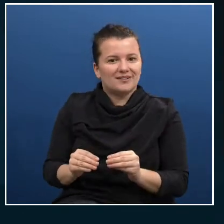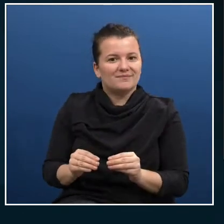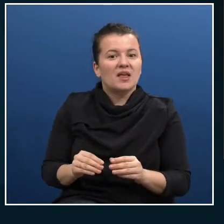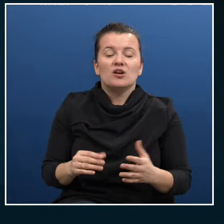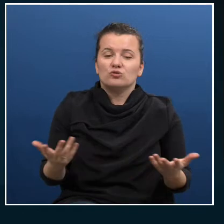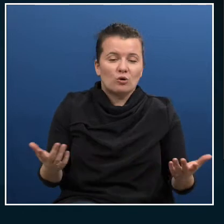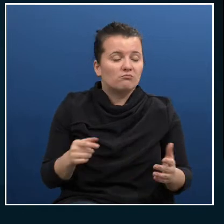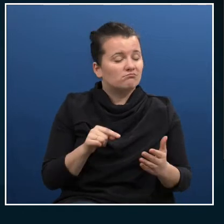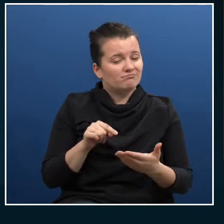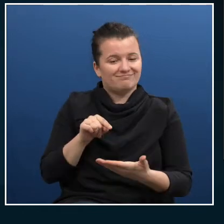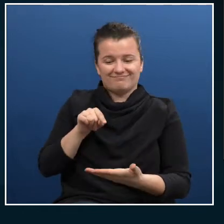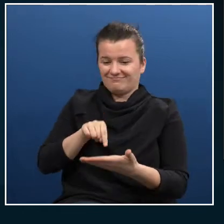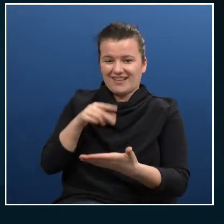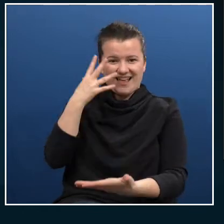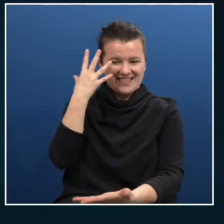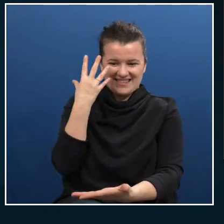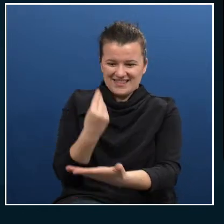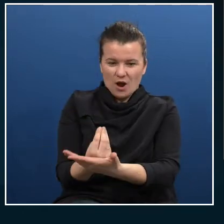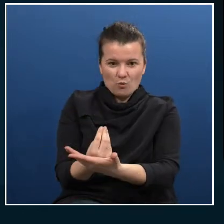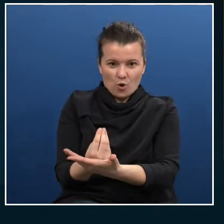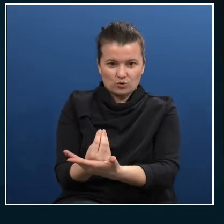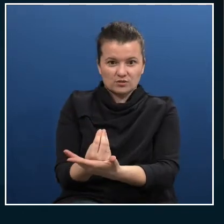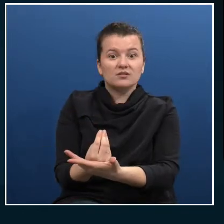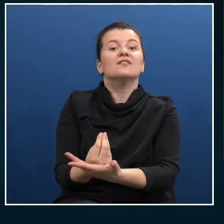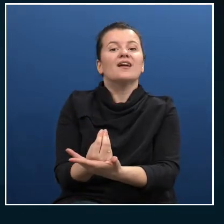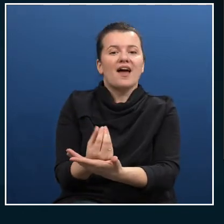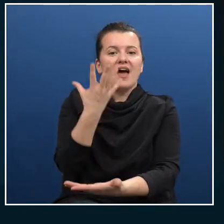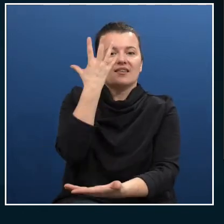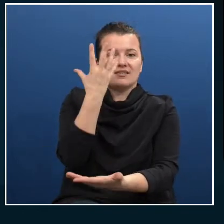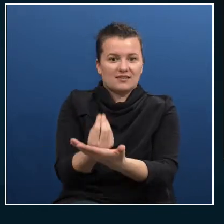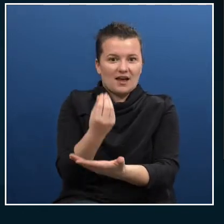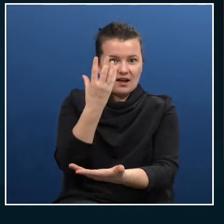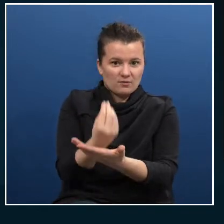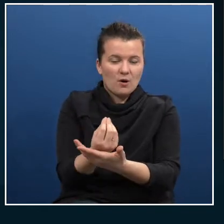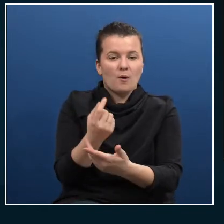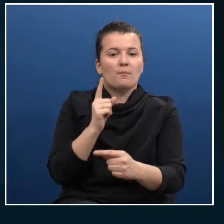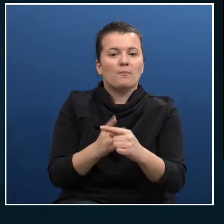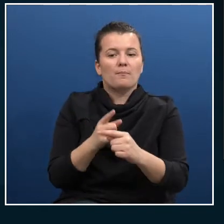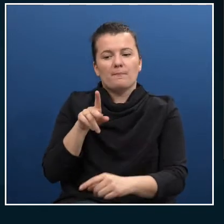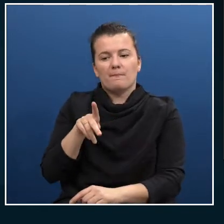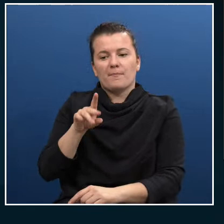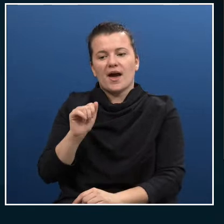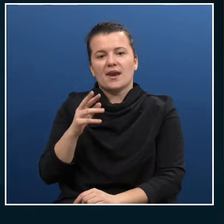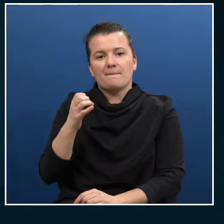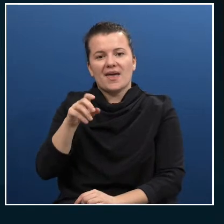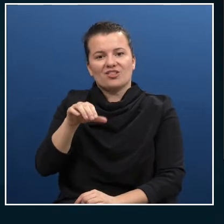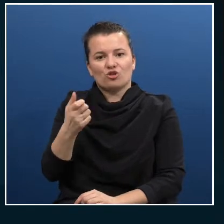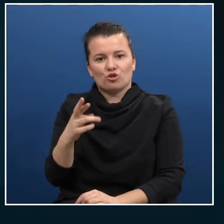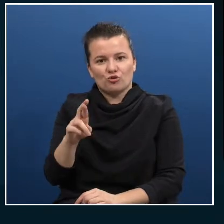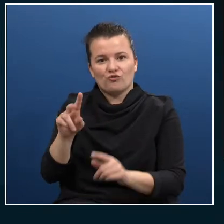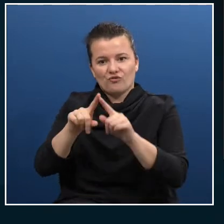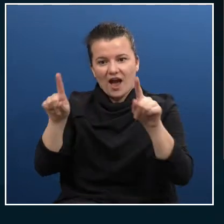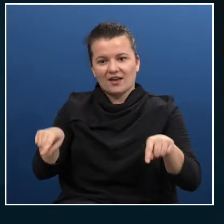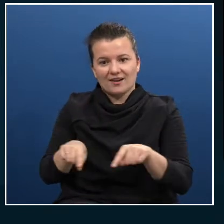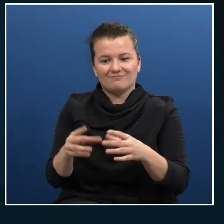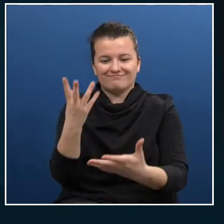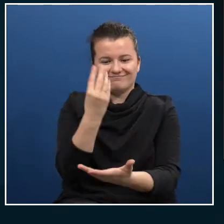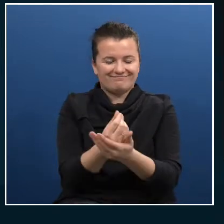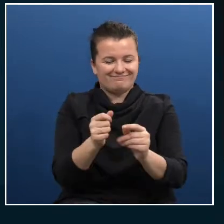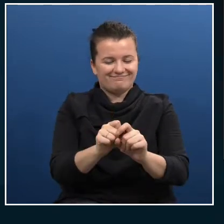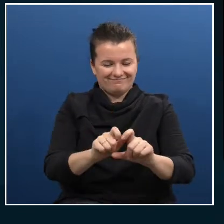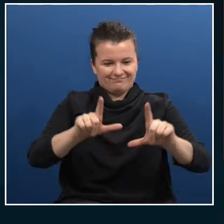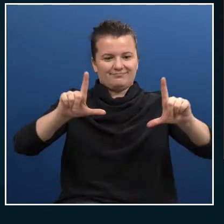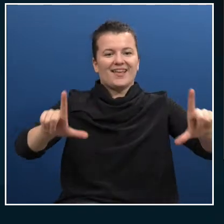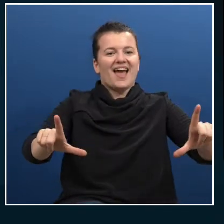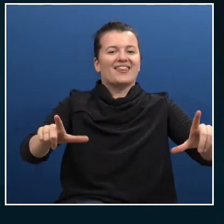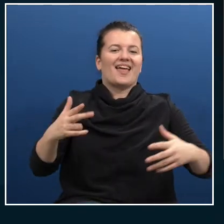button to download your template and parameters file, and then you can have some fun. And when I say